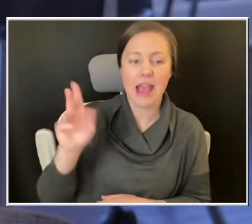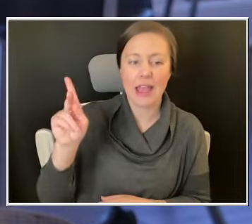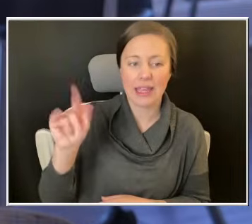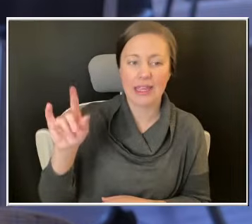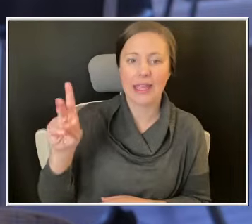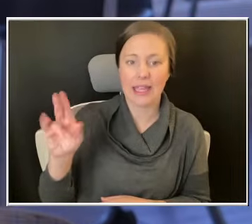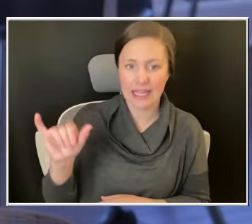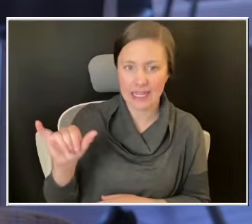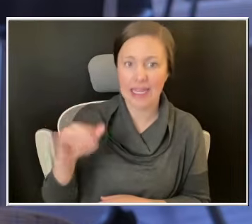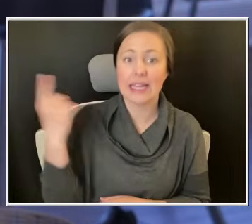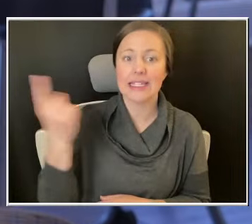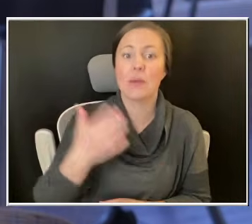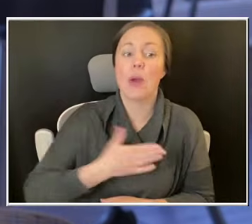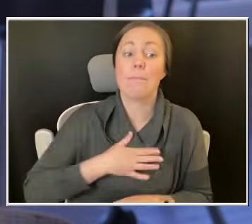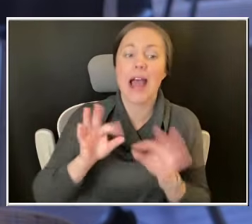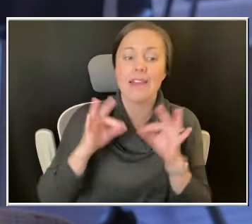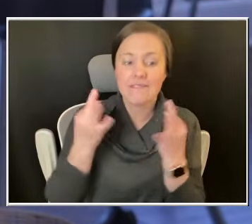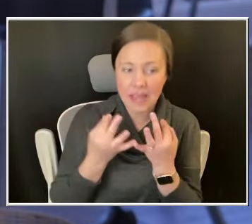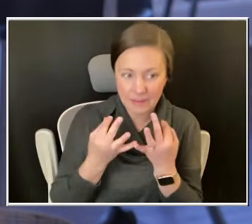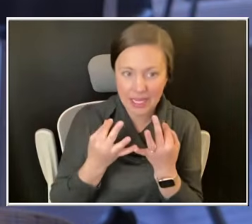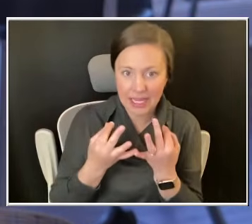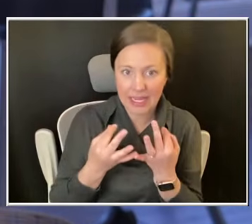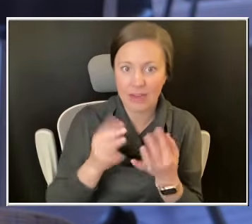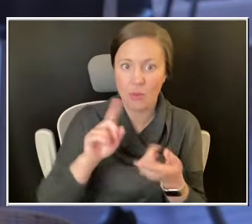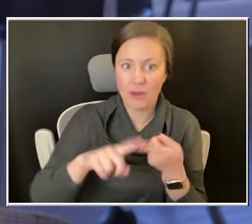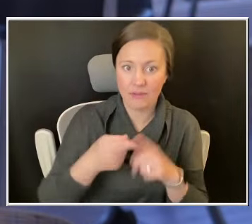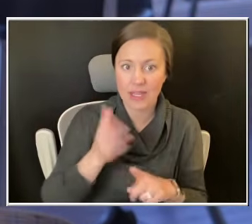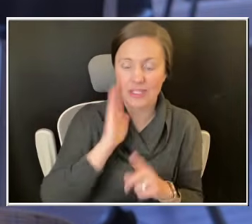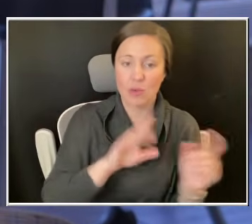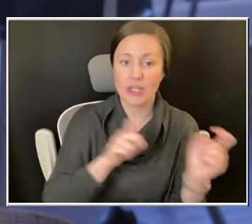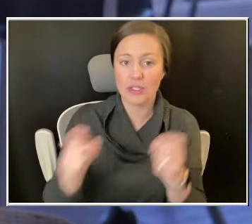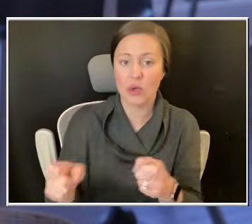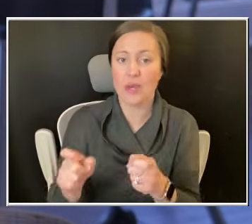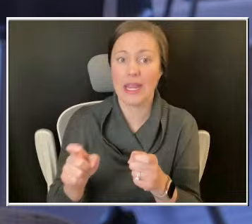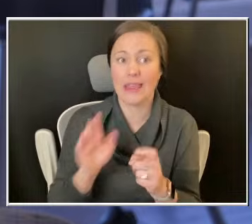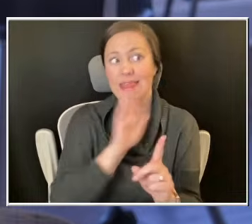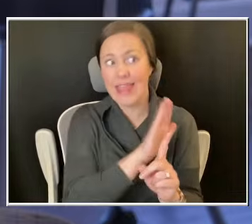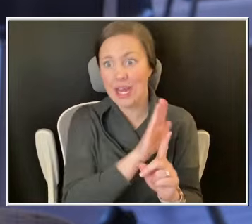my family or friends, they would donate theirs, and we would swap. But